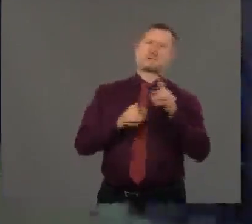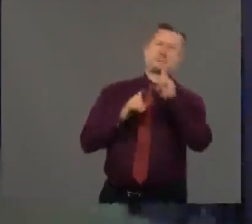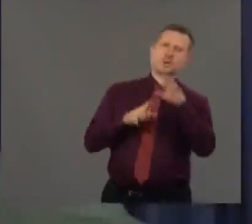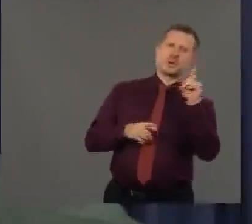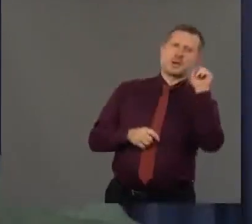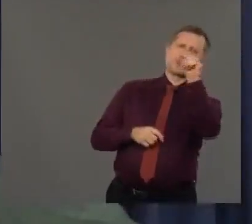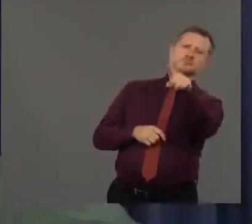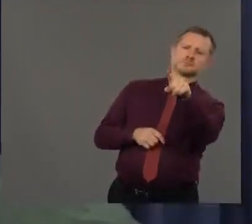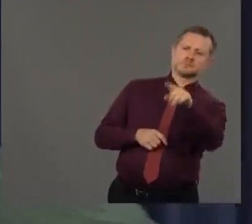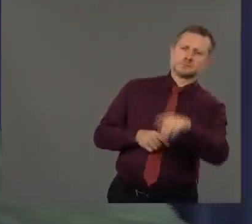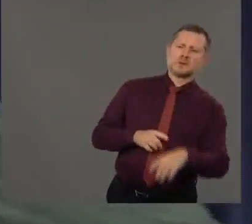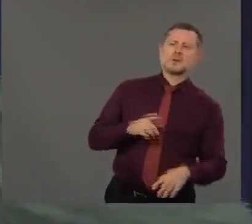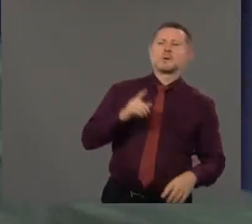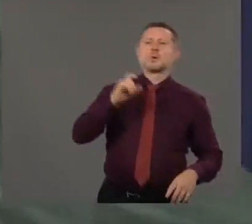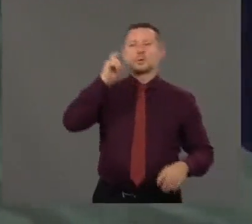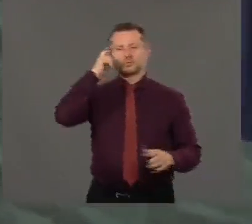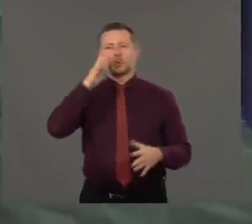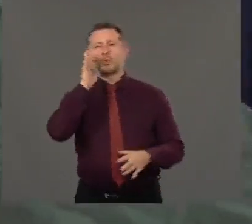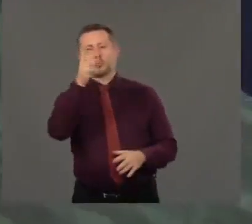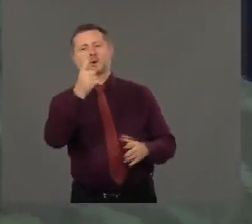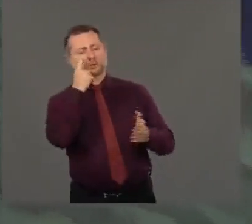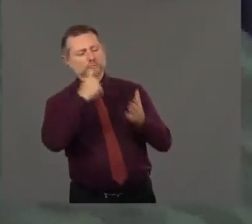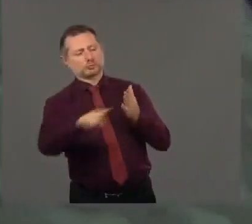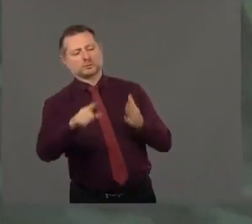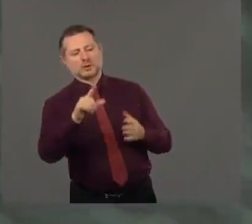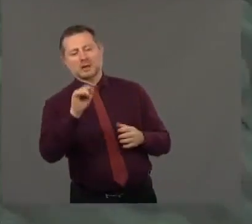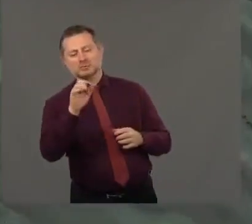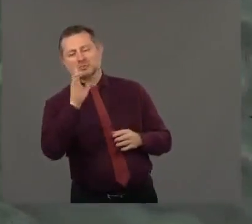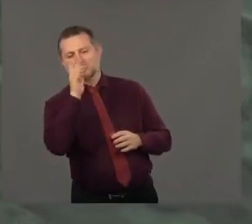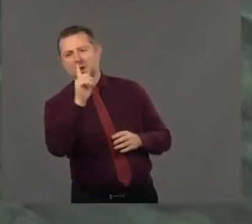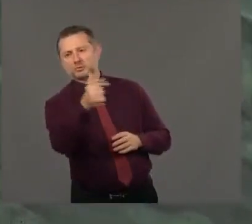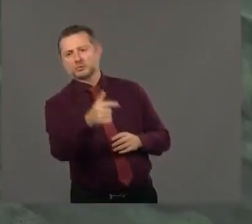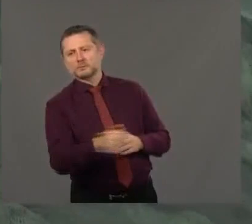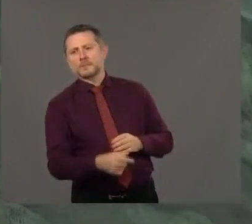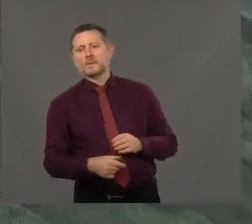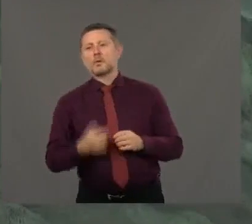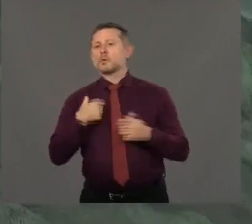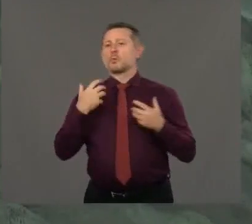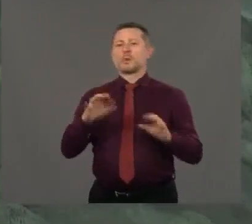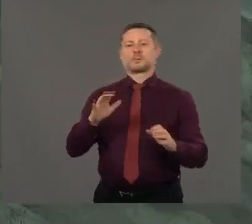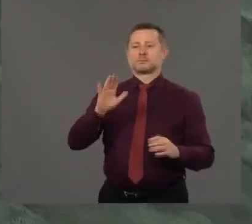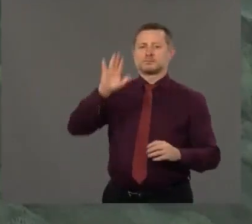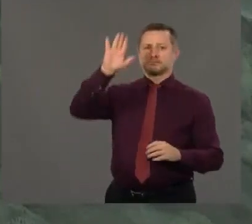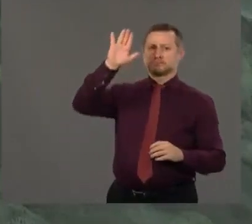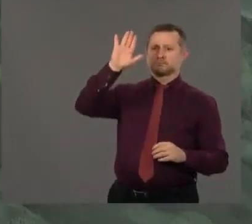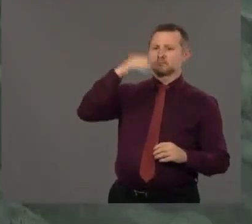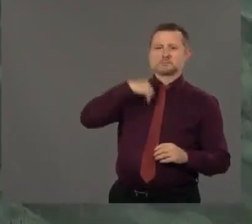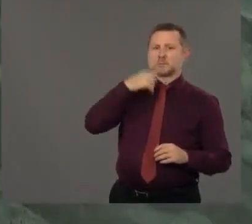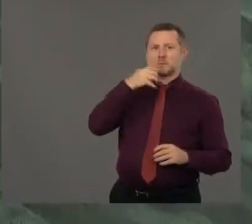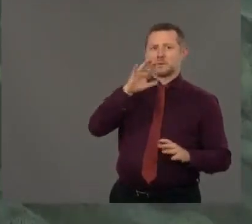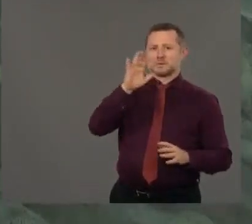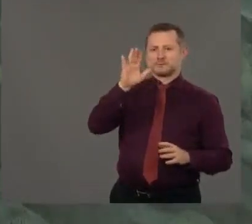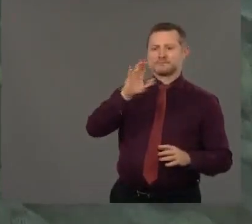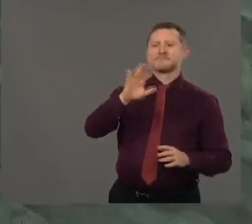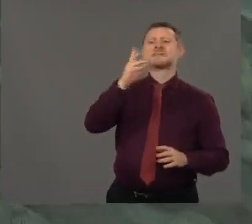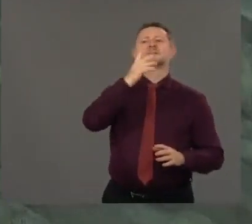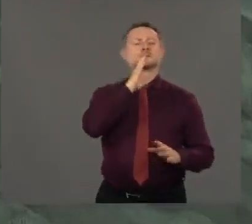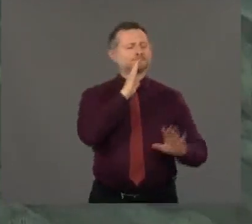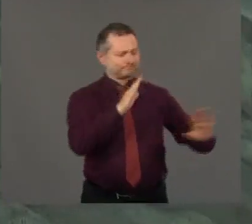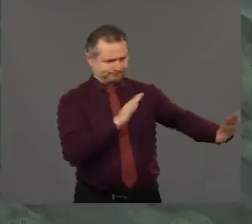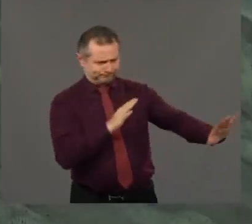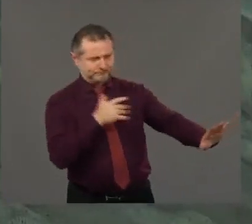Yeah, I'll check on the exact date for you. We don't want to do it again. Zach, Luis.